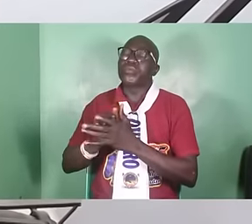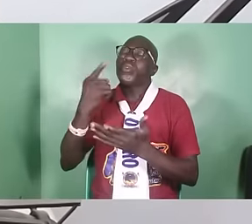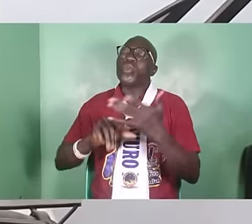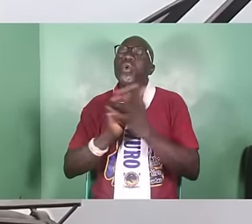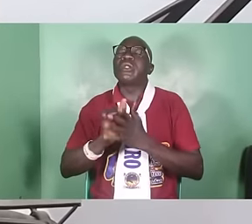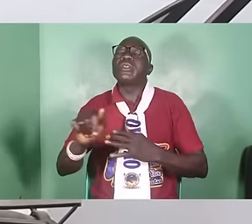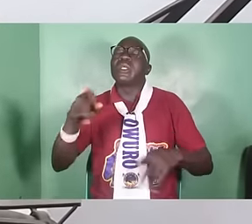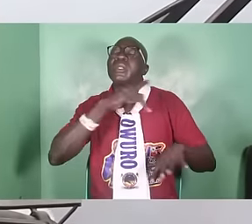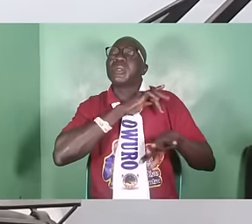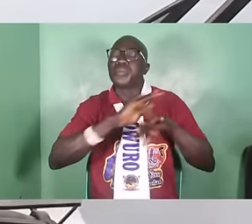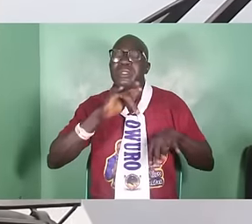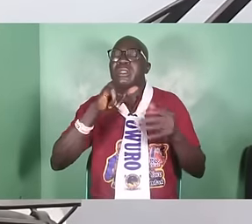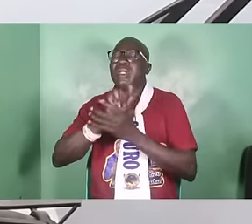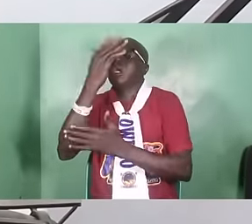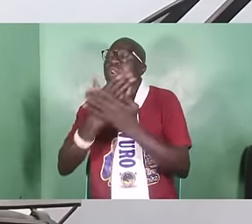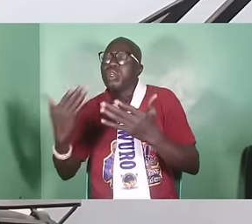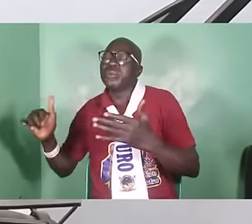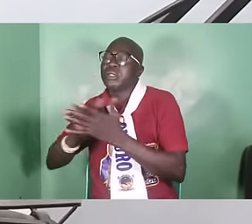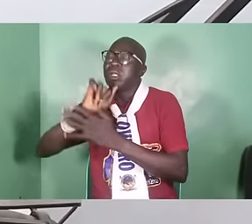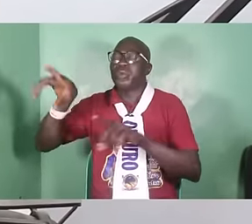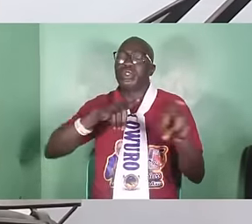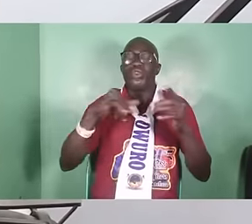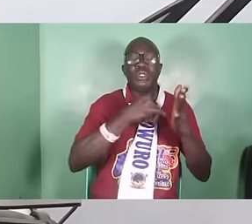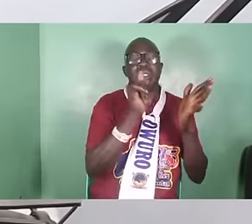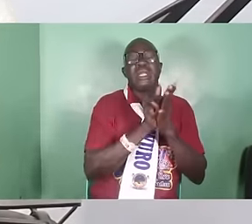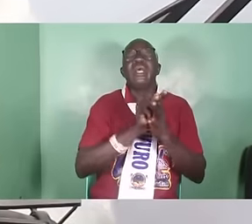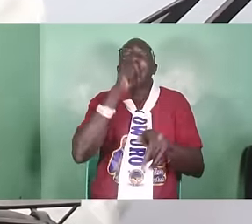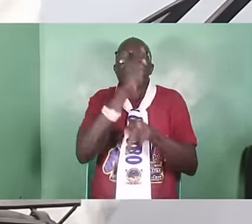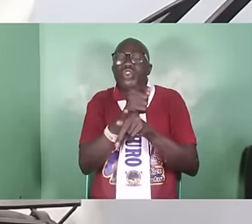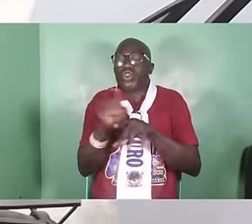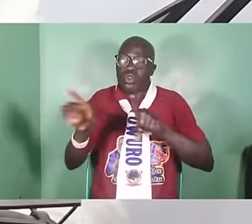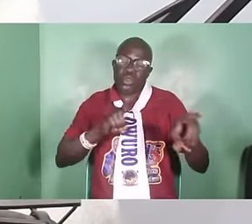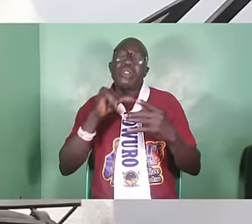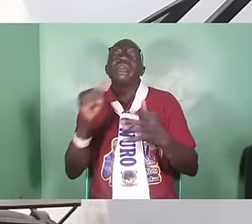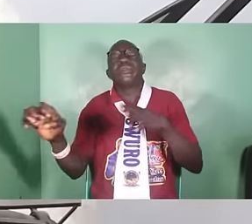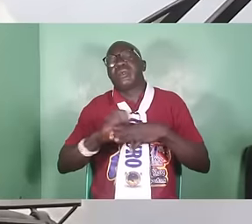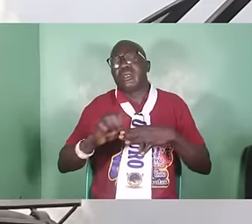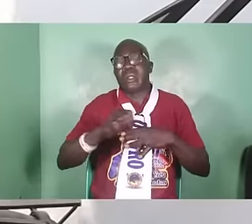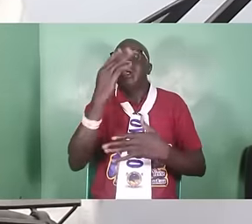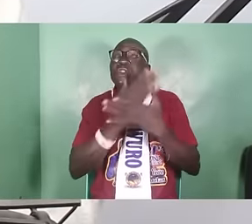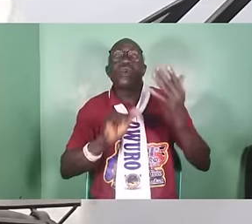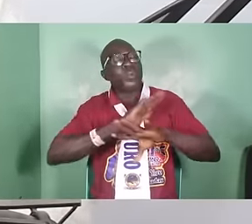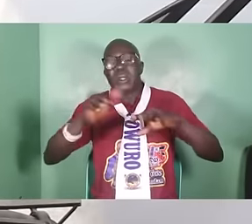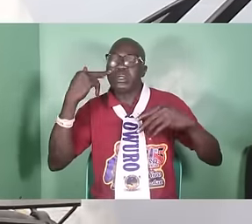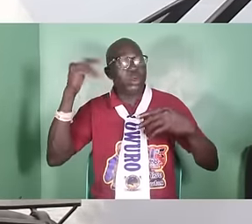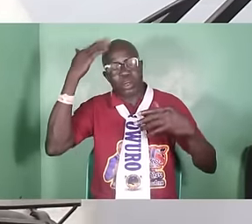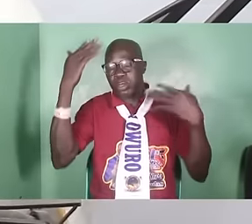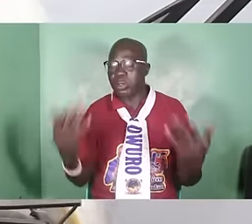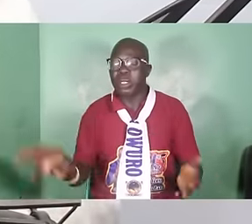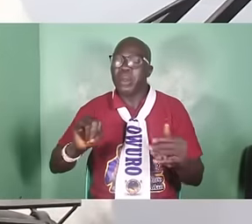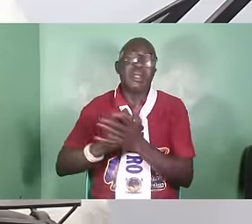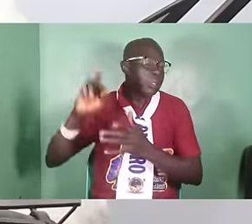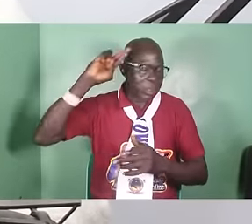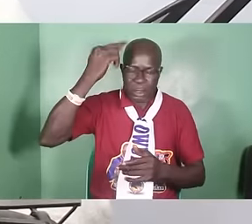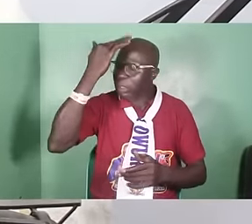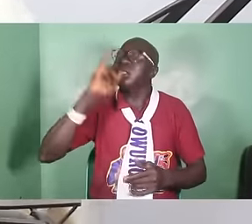no ni pe gbogbo tin danwo yen whatever they do o kan danwo lasan ni en ka ko damo nobody know them idi ni